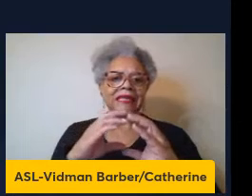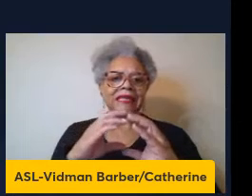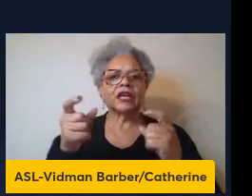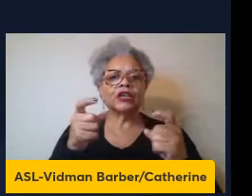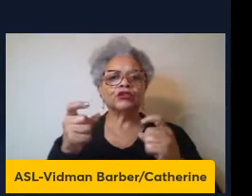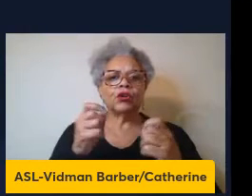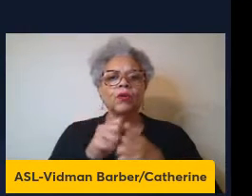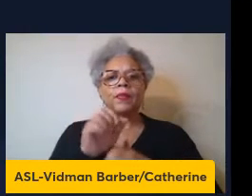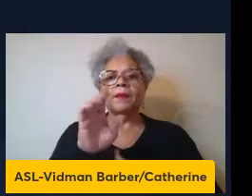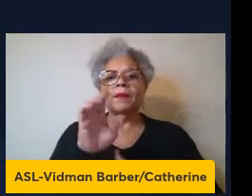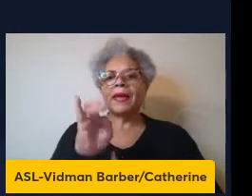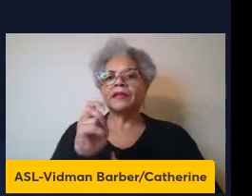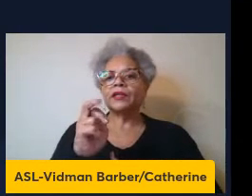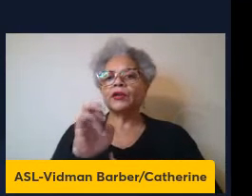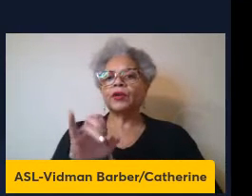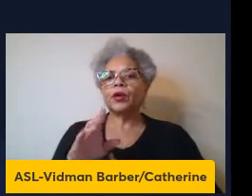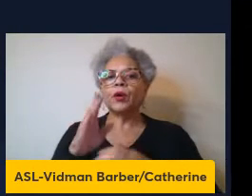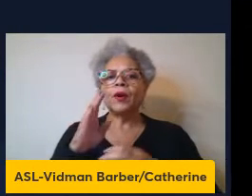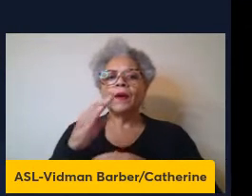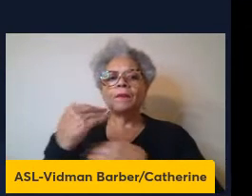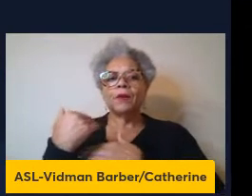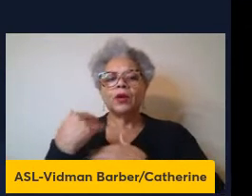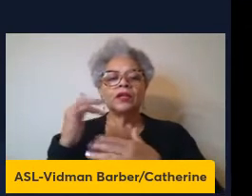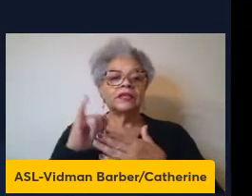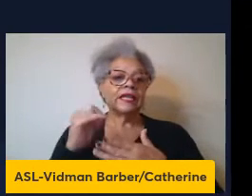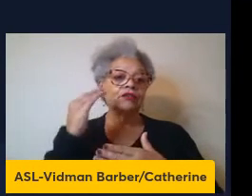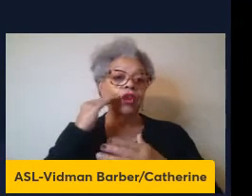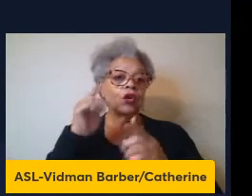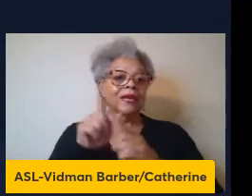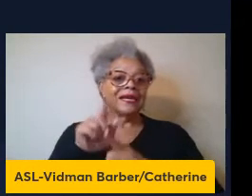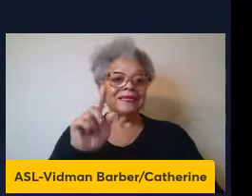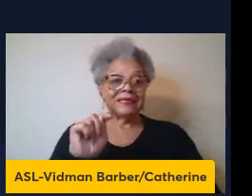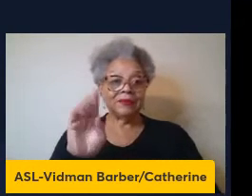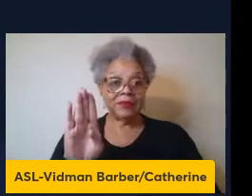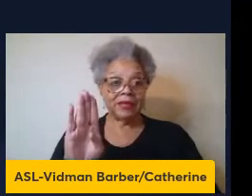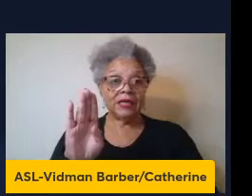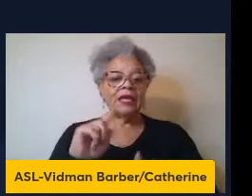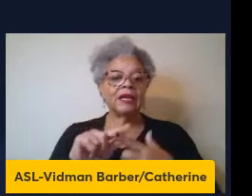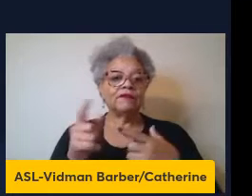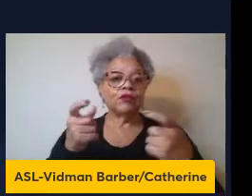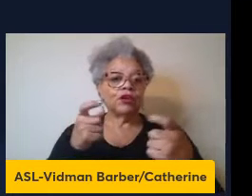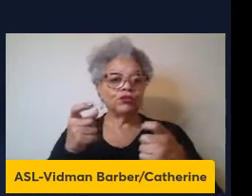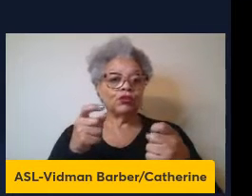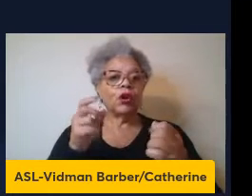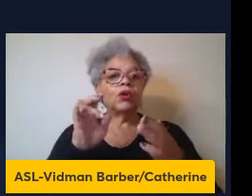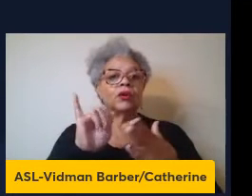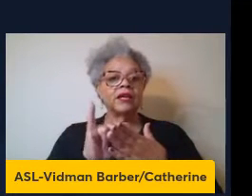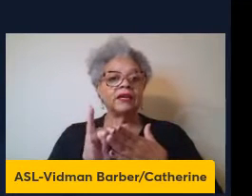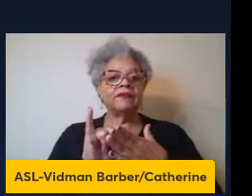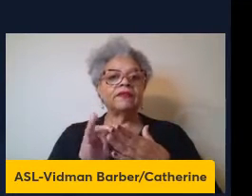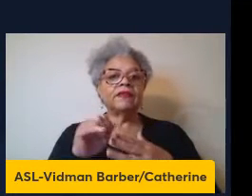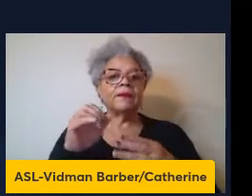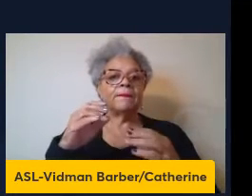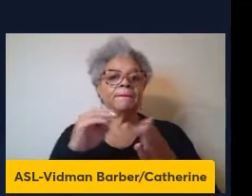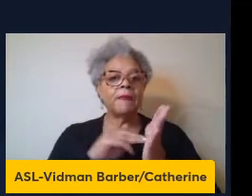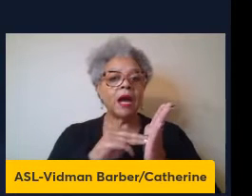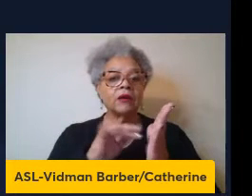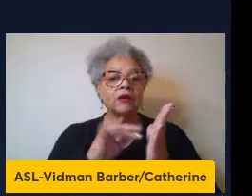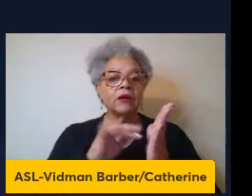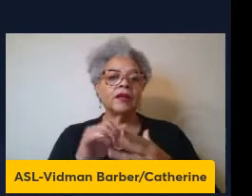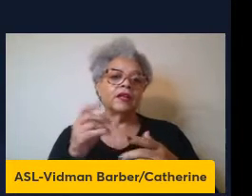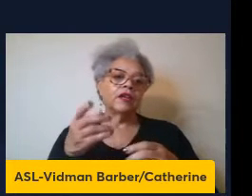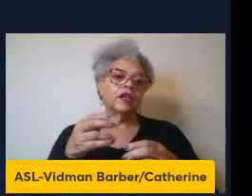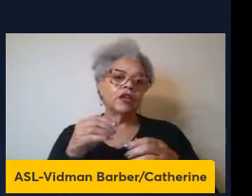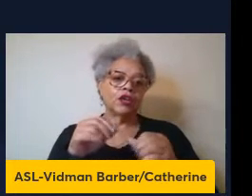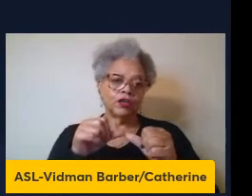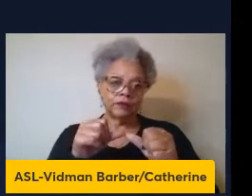causes tuberculosis. It's known that if you deplete T cells in the animal model, it results in increased bacterial burdens.